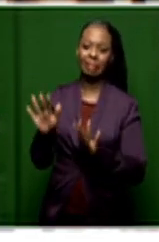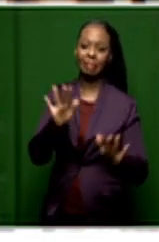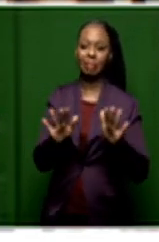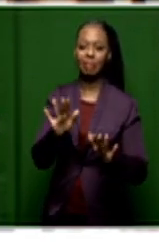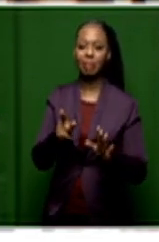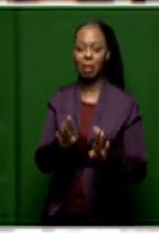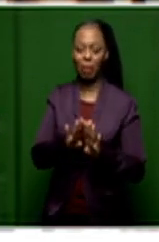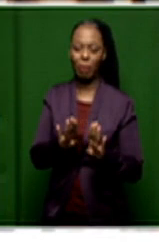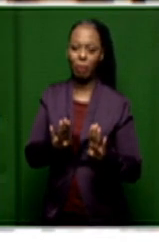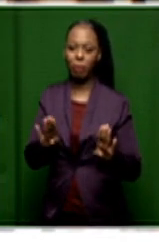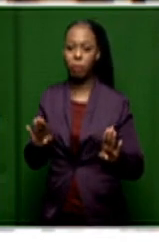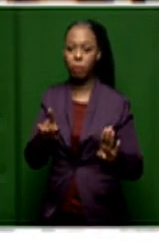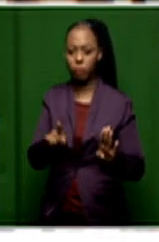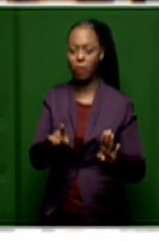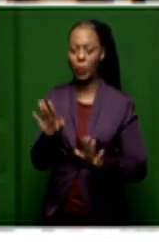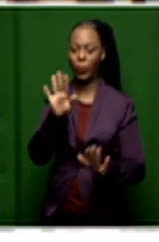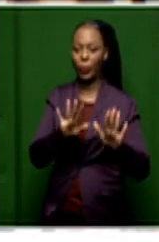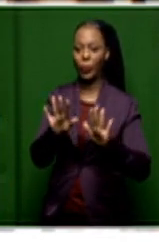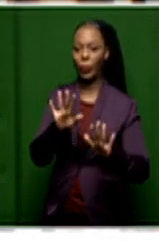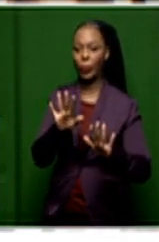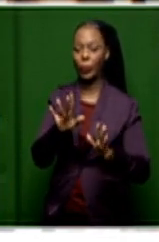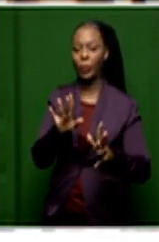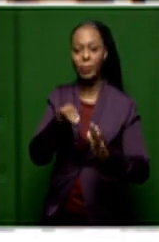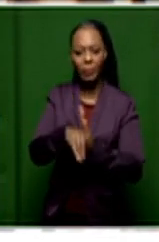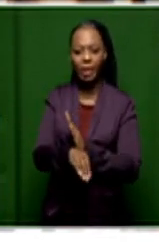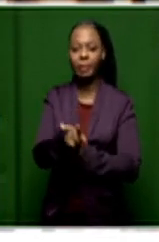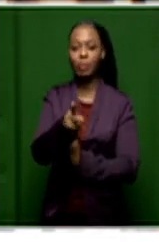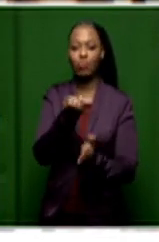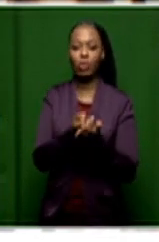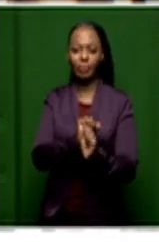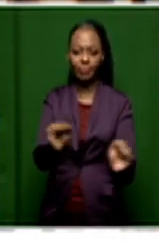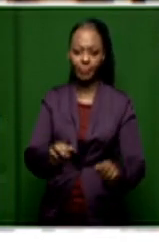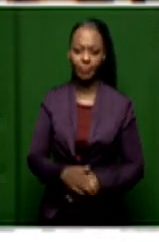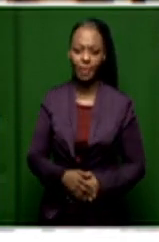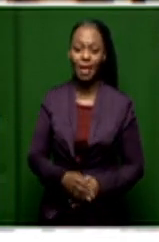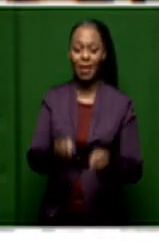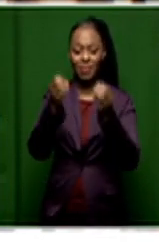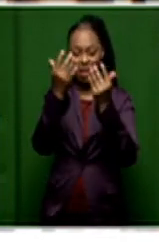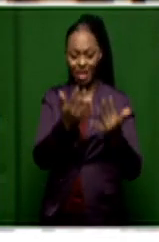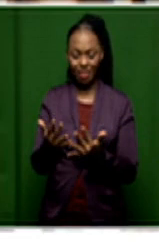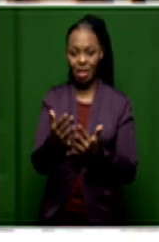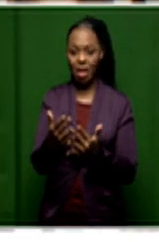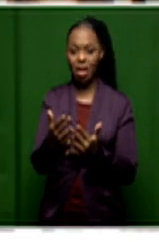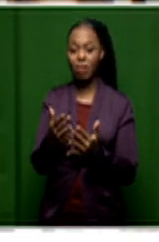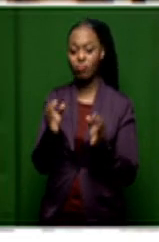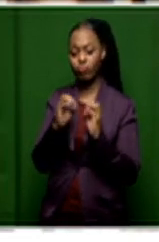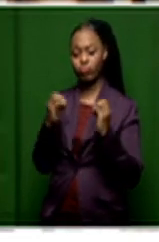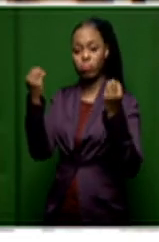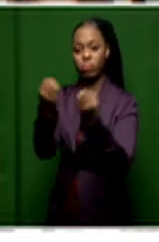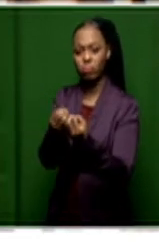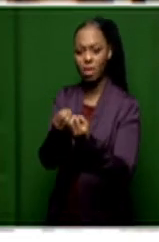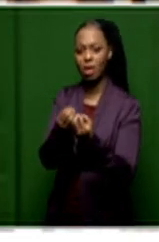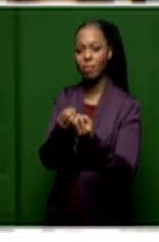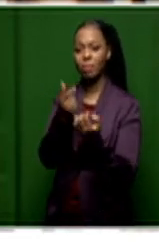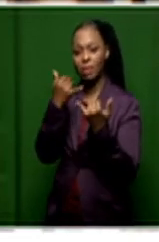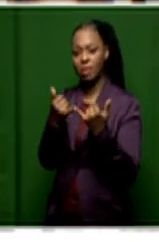recovered proportionately most when the economy recovered. The financial sector, for example, did not contract anywhere